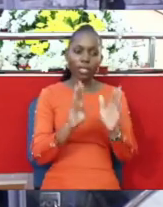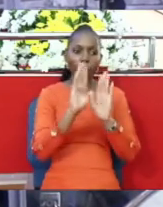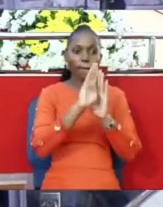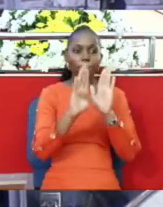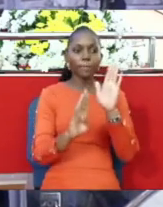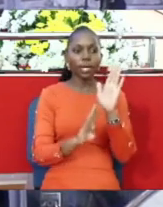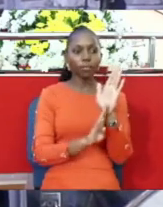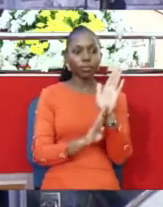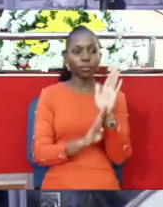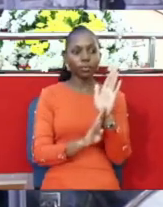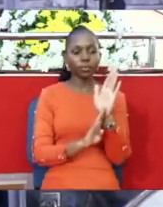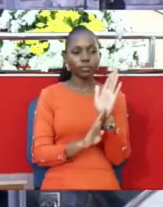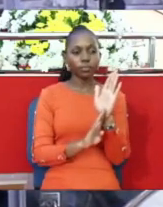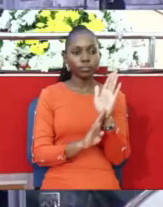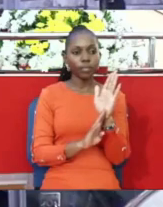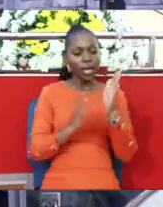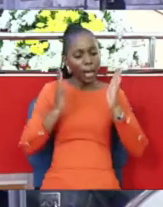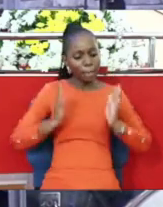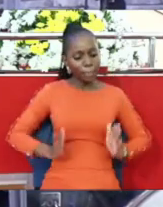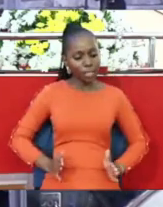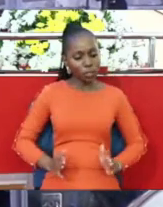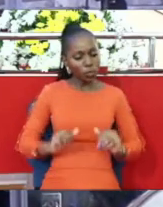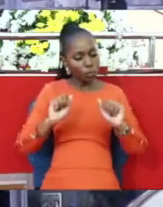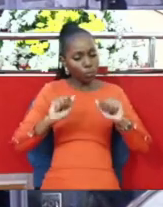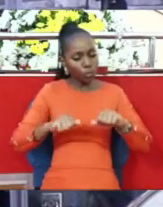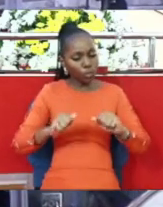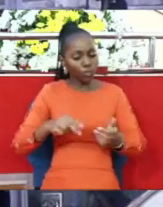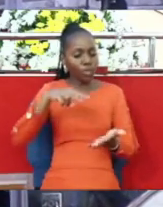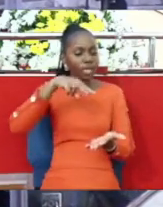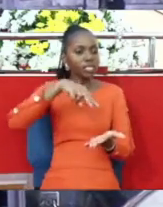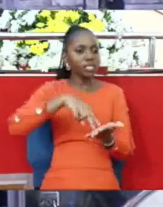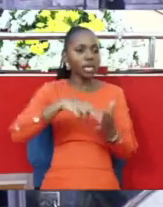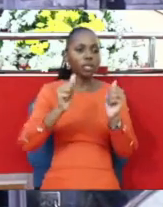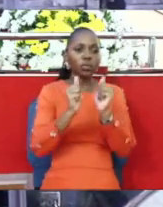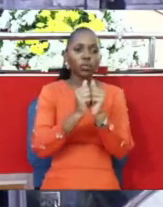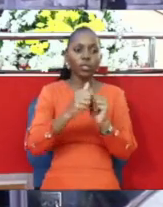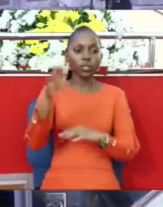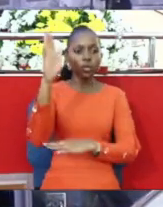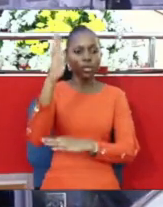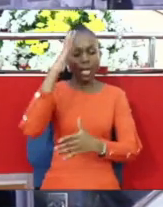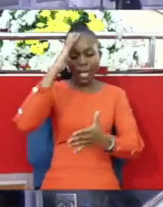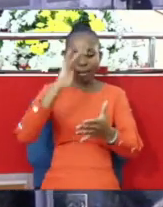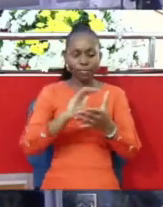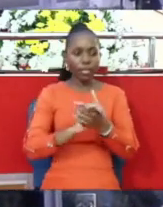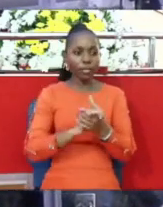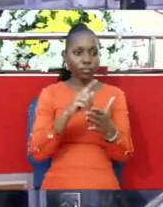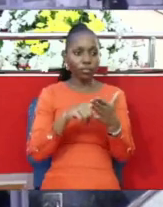Someone who has a right standing with God. Who believes what God says will come to